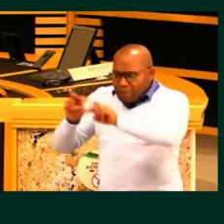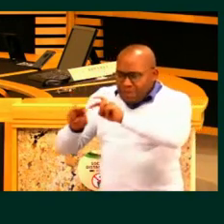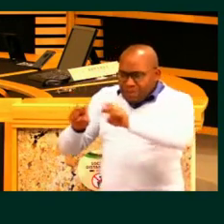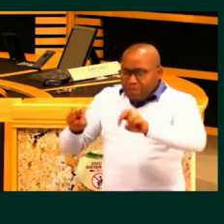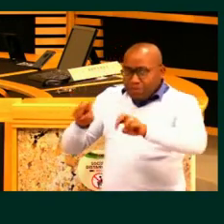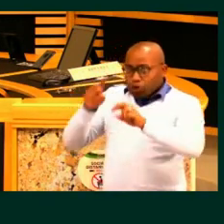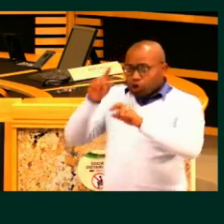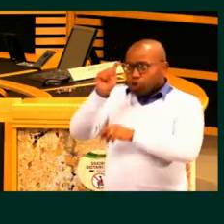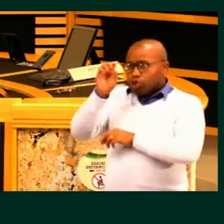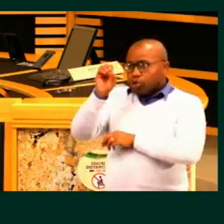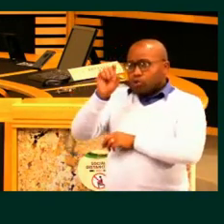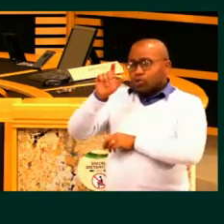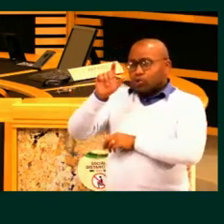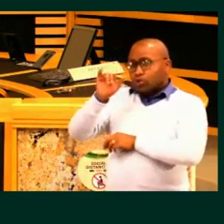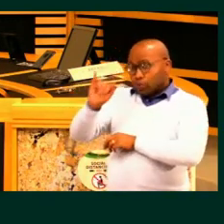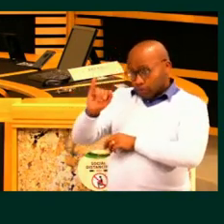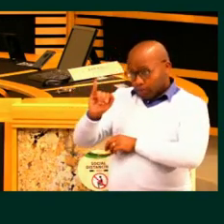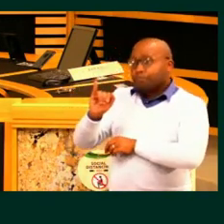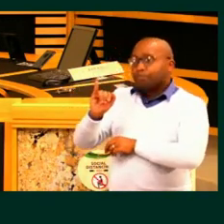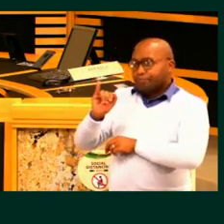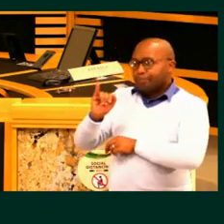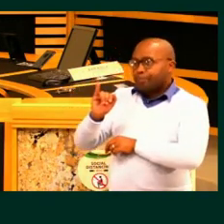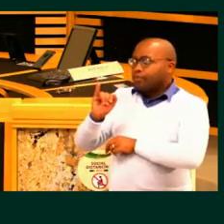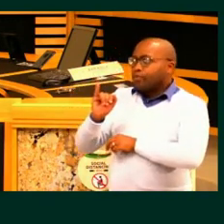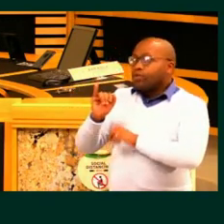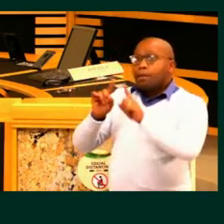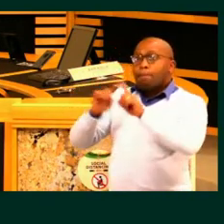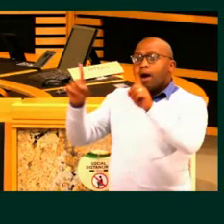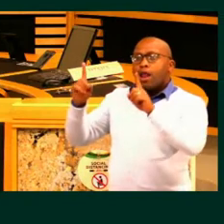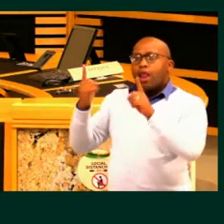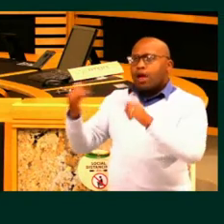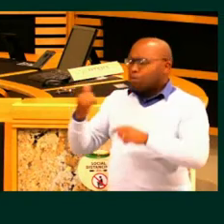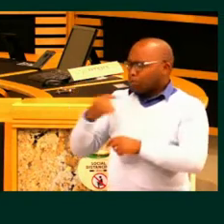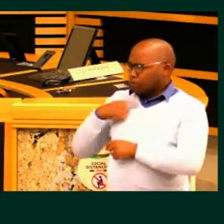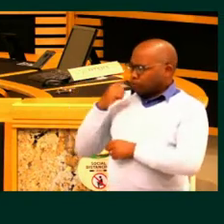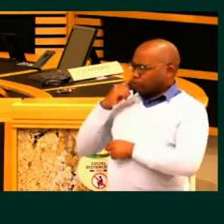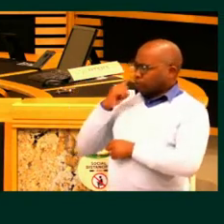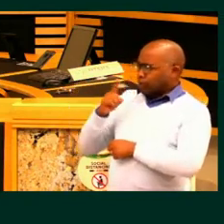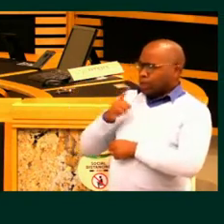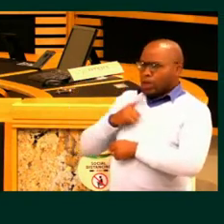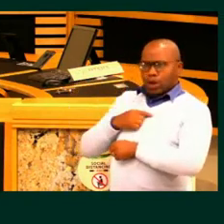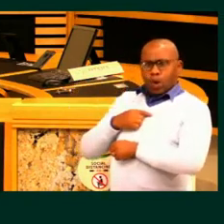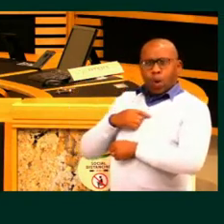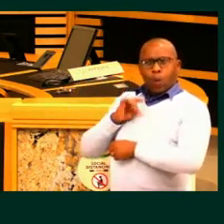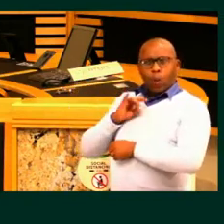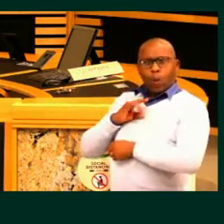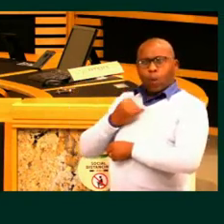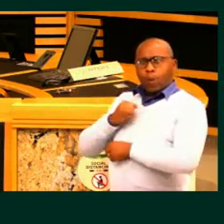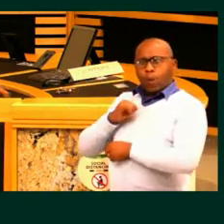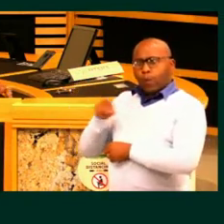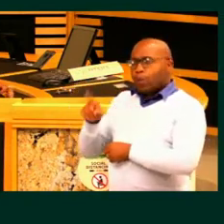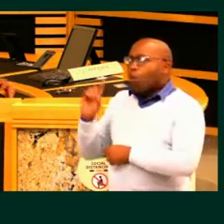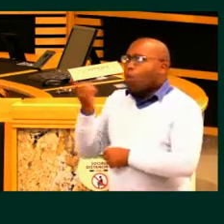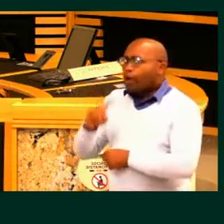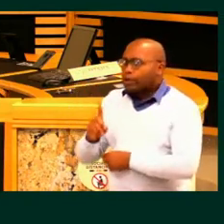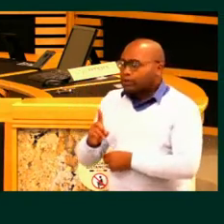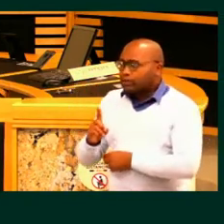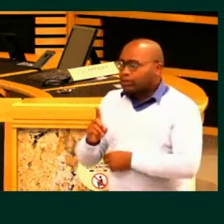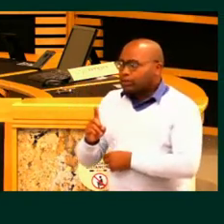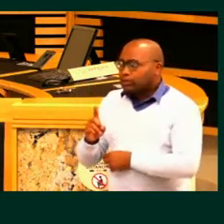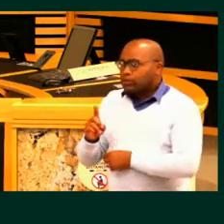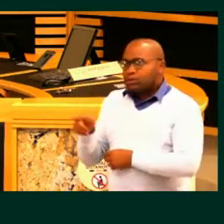part honorable chair of the committee honorable s through you Deputy speaker is